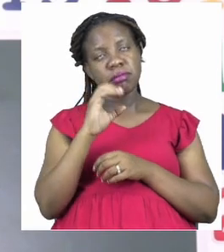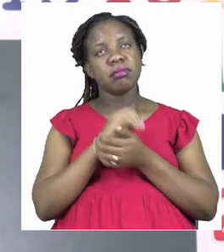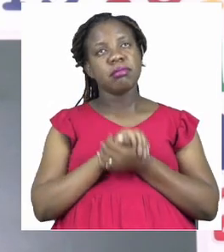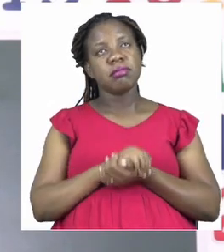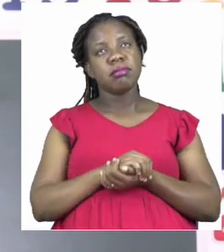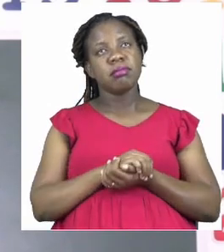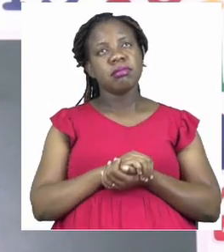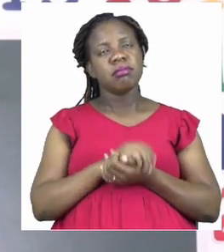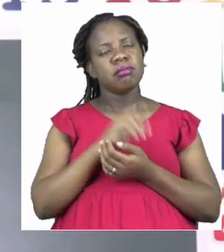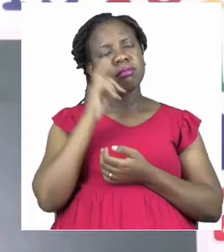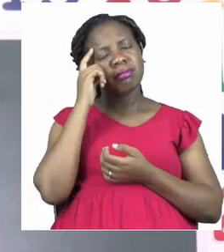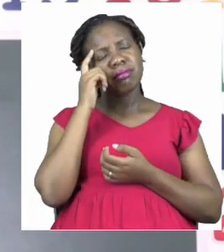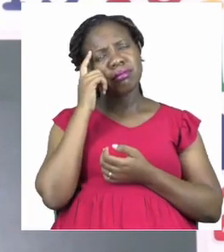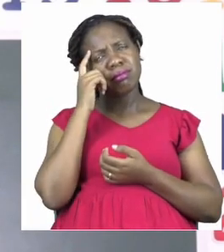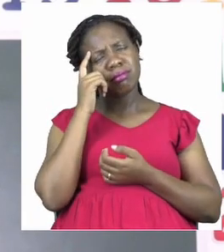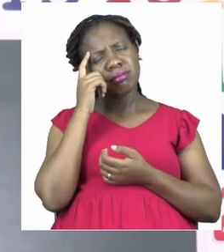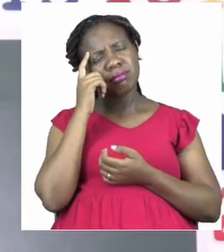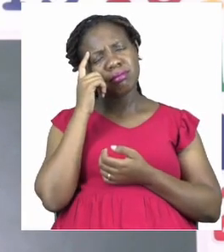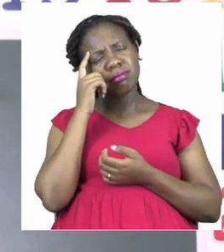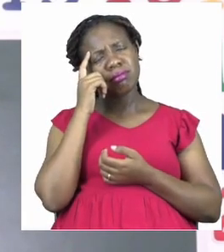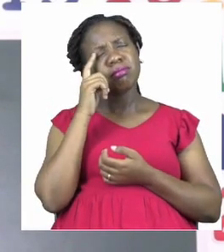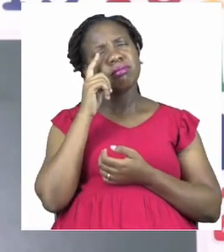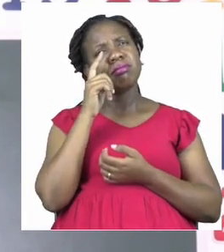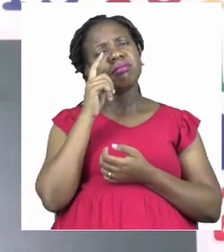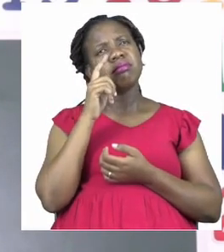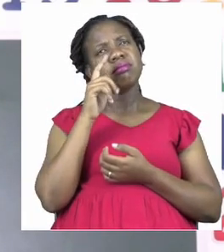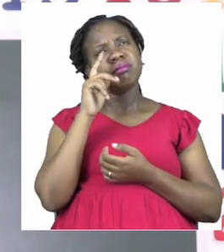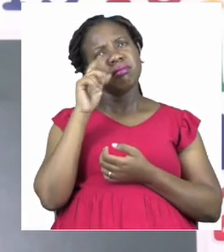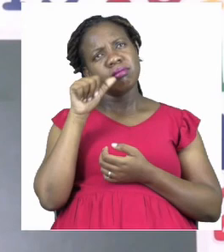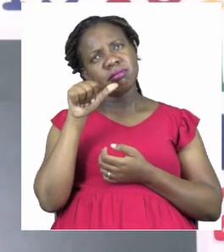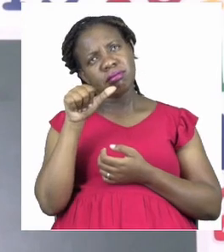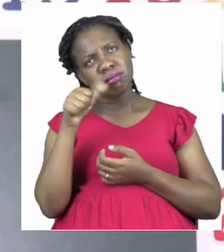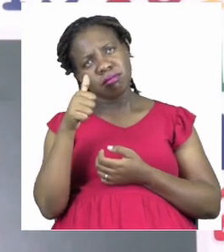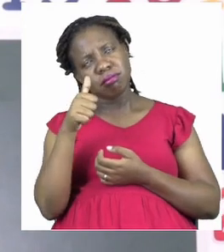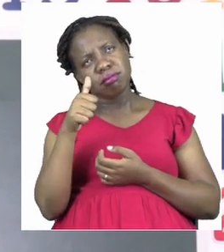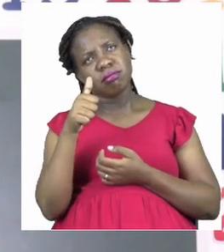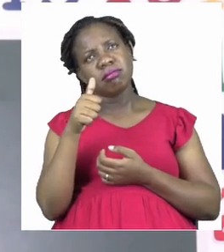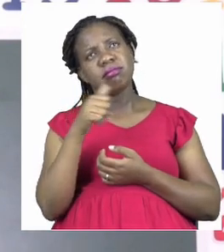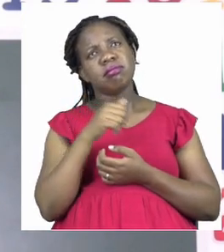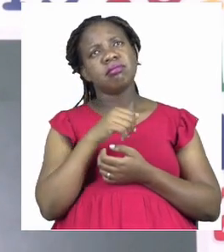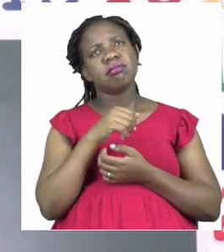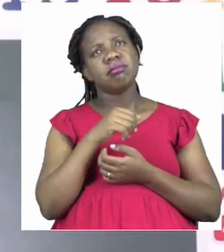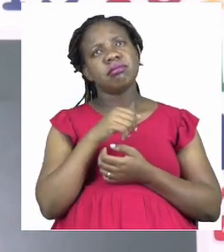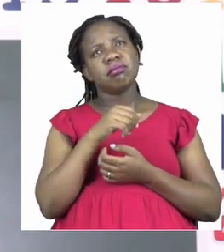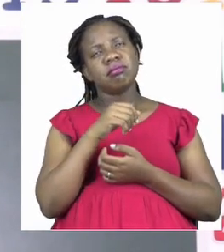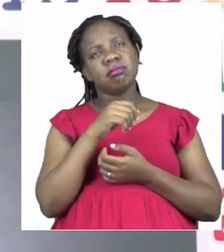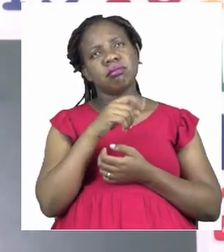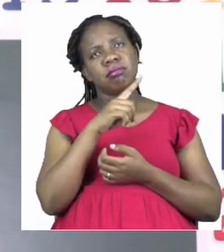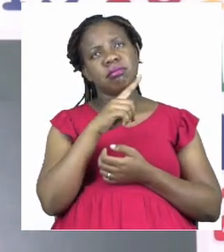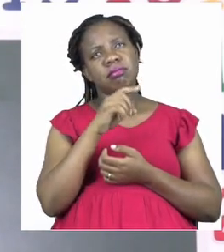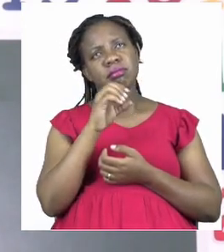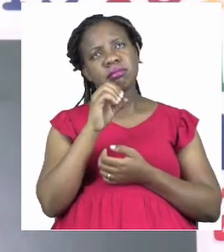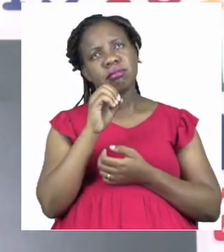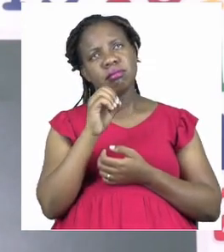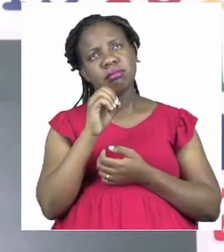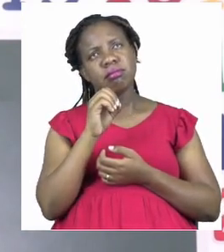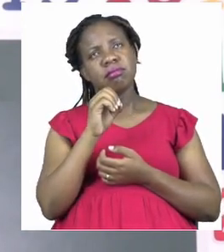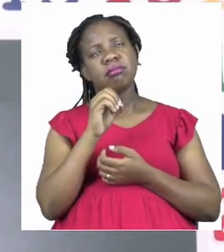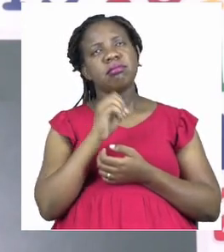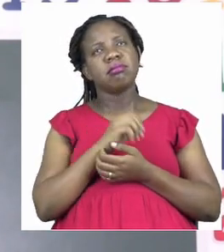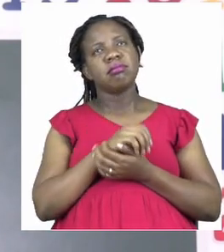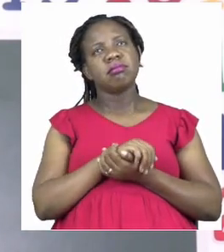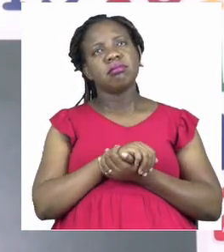cents. So 10 plus 10 we already know is 20. So we now need to